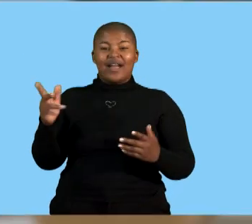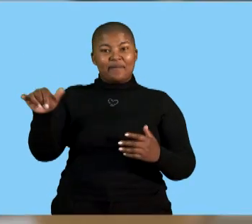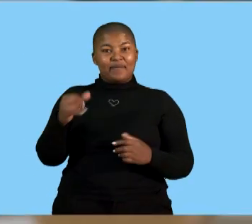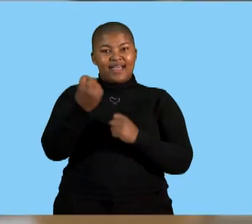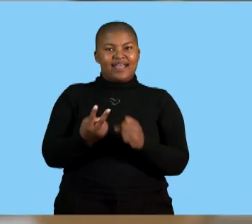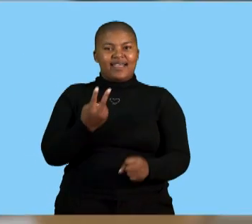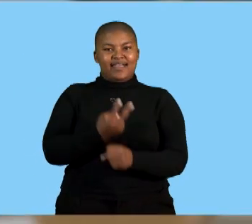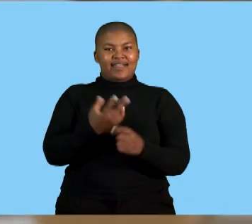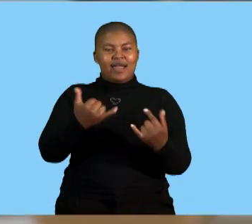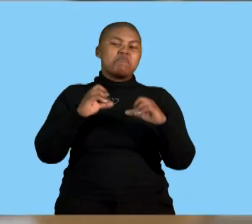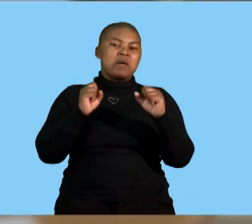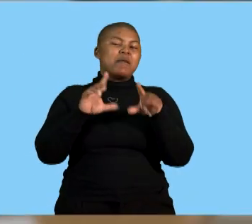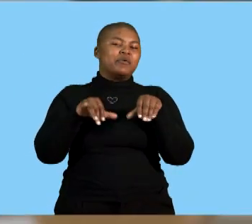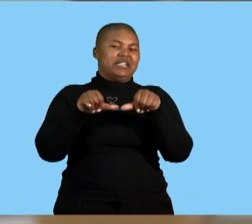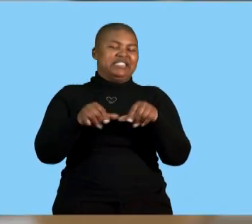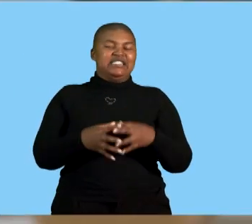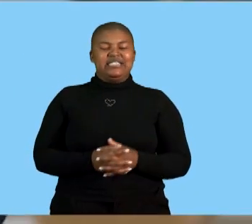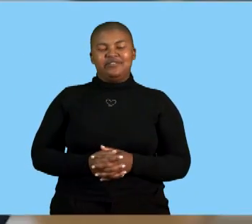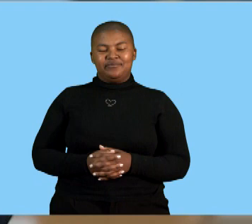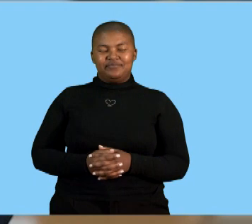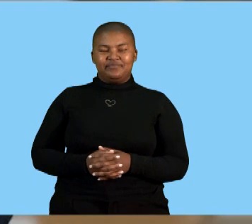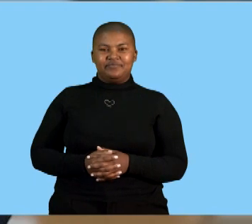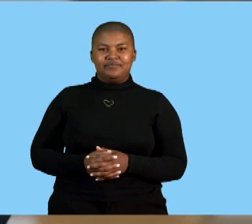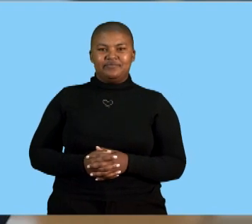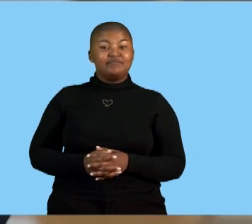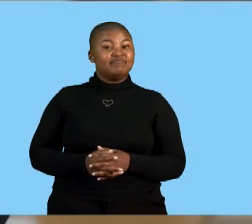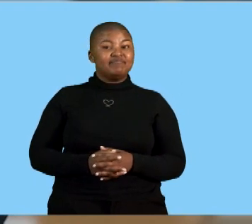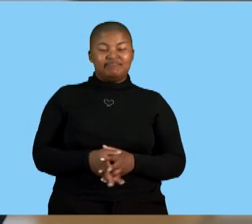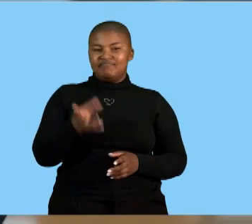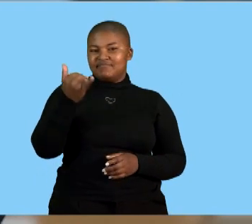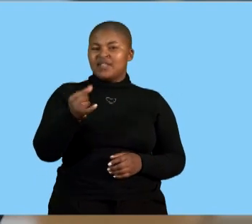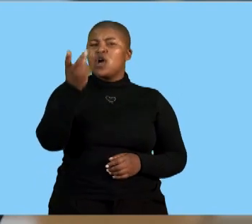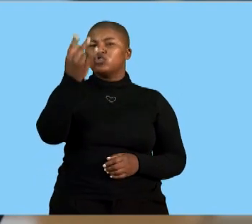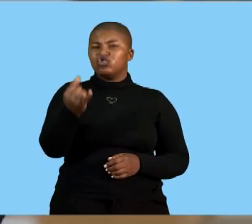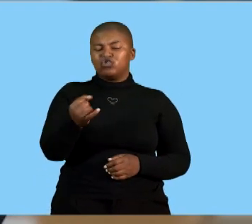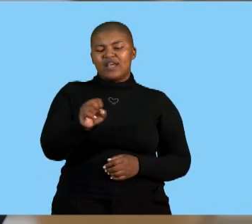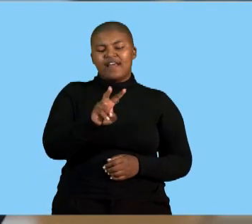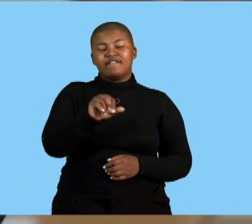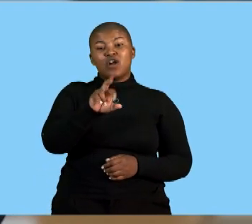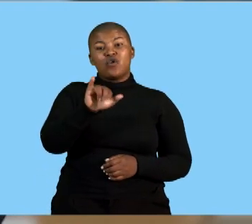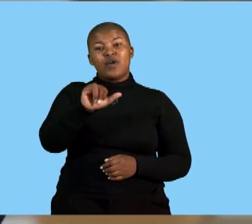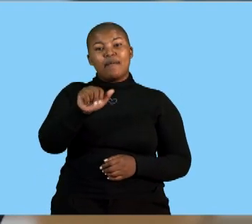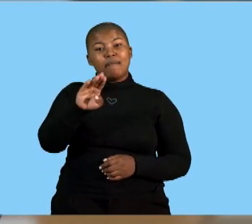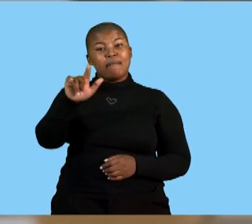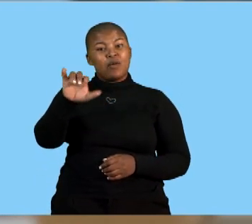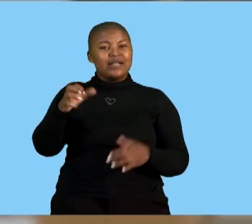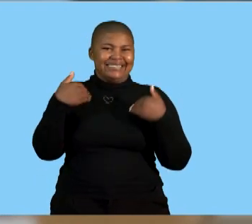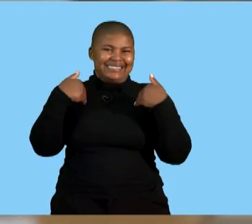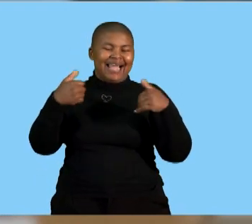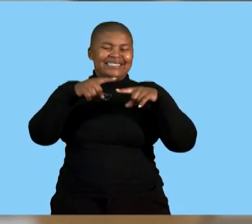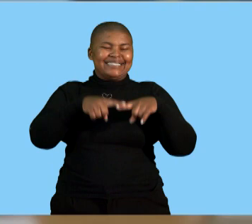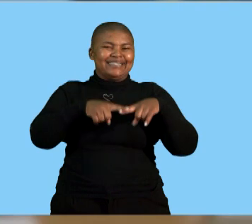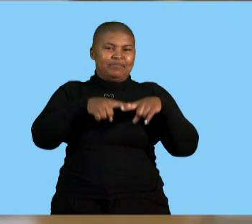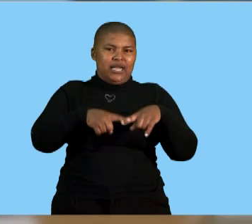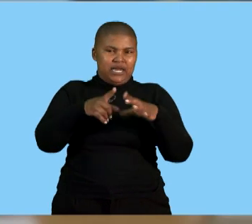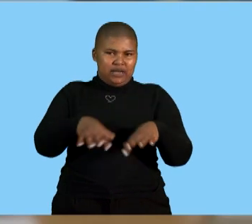Welcome back to the next part of the lesson. Now we are going to look at variables, starting with the